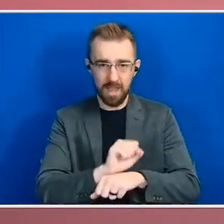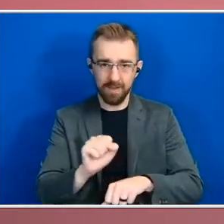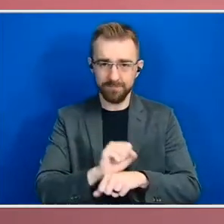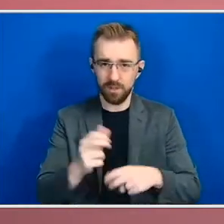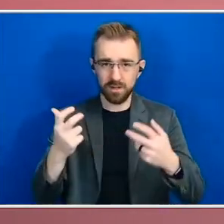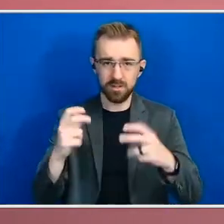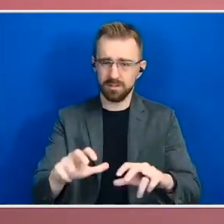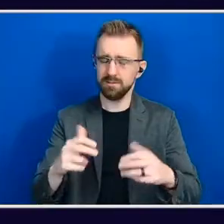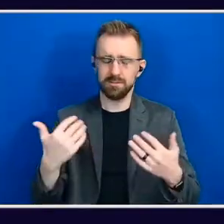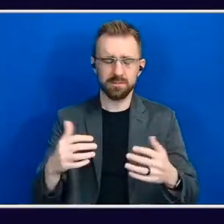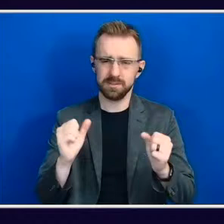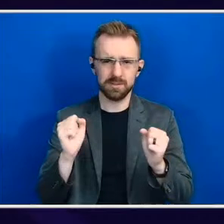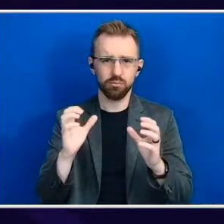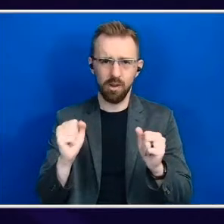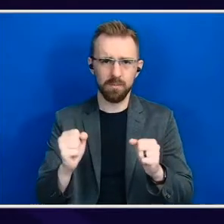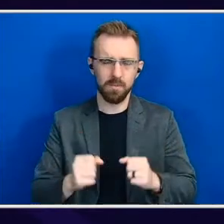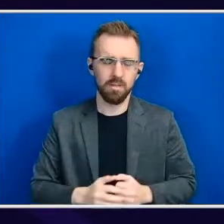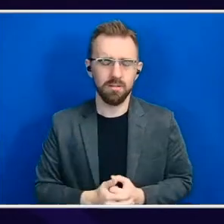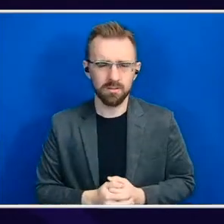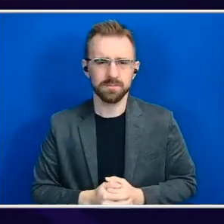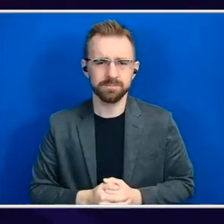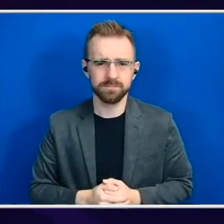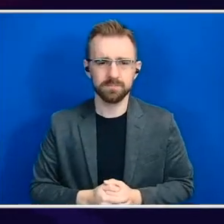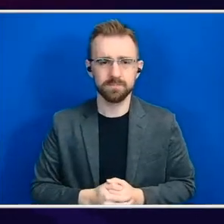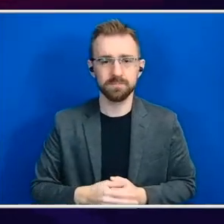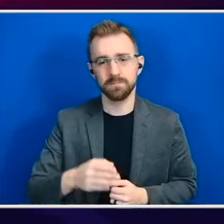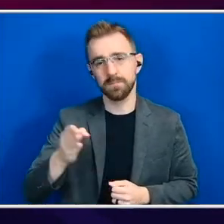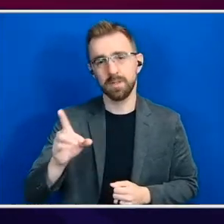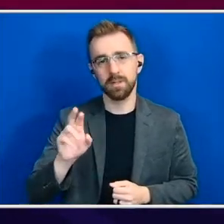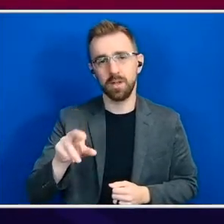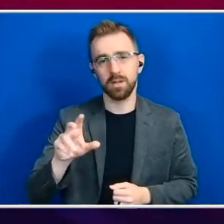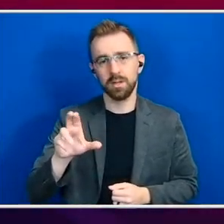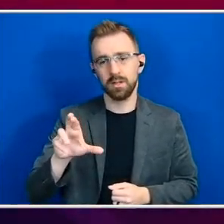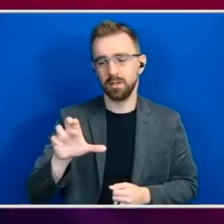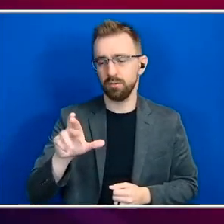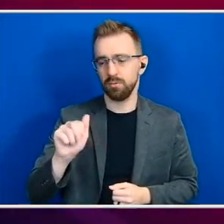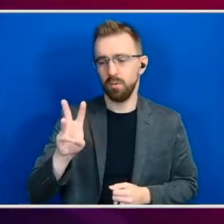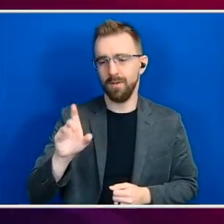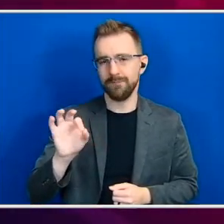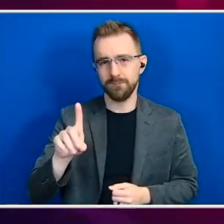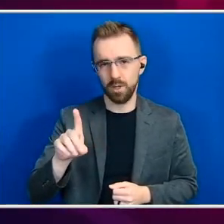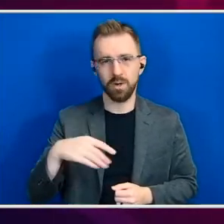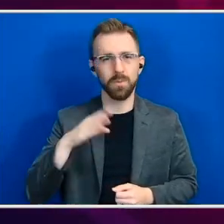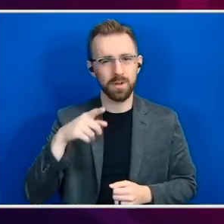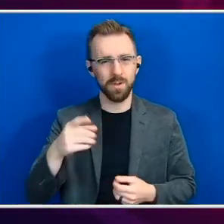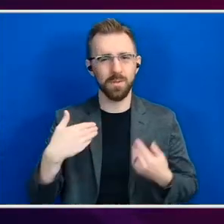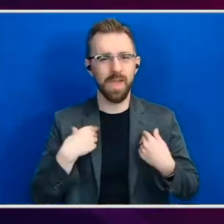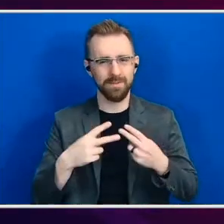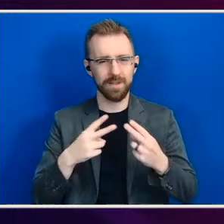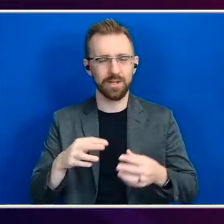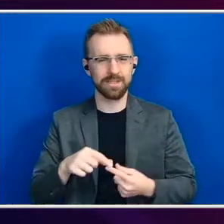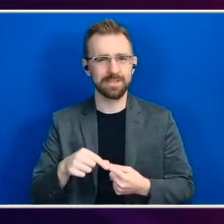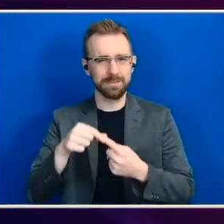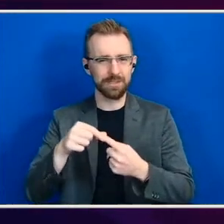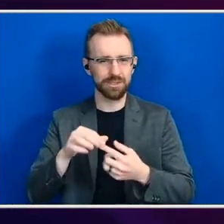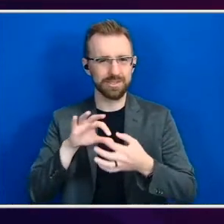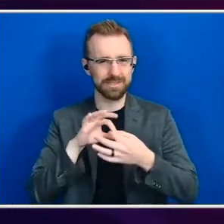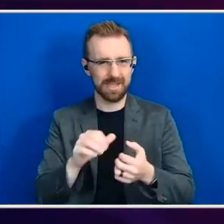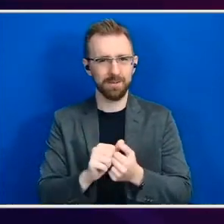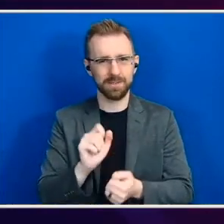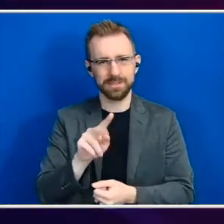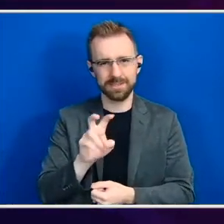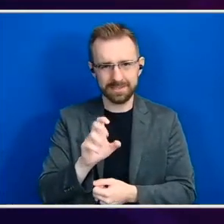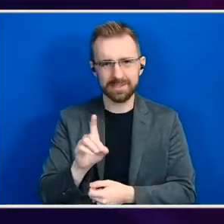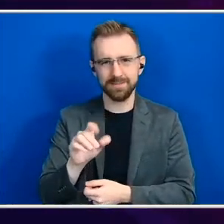incredible. And Dr. Crawford, we know you have a very special tie to Steve and Davy. What do you want